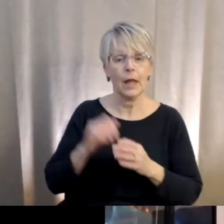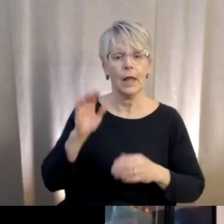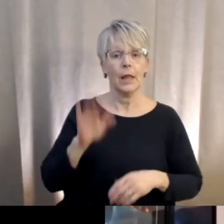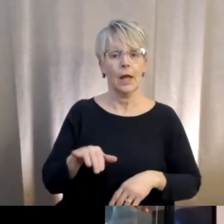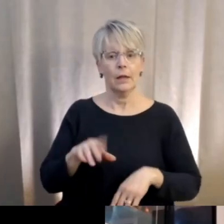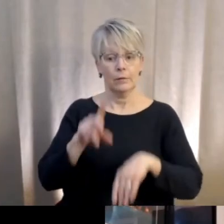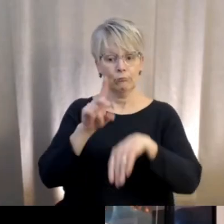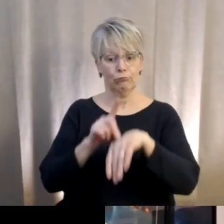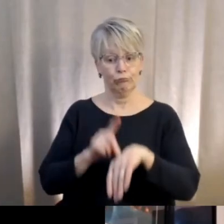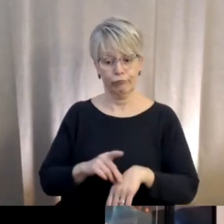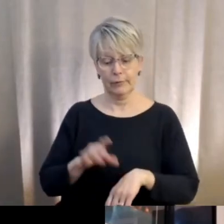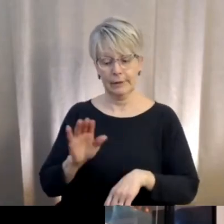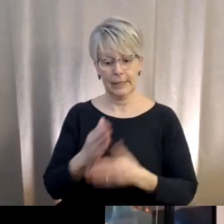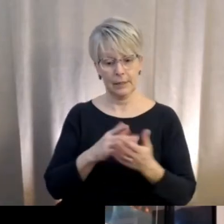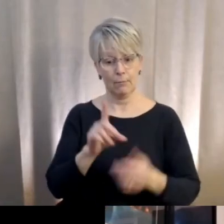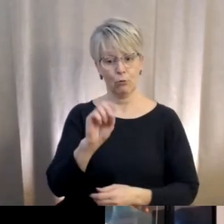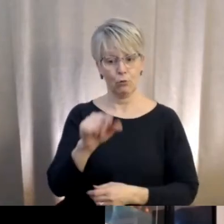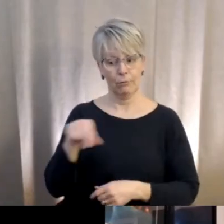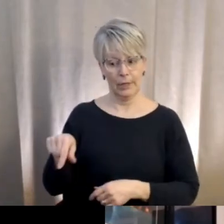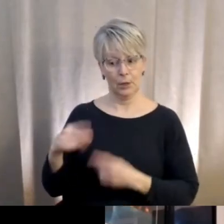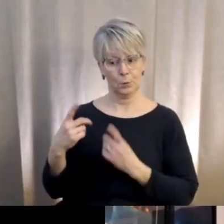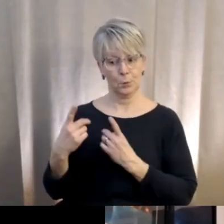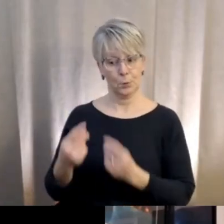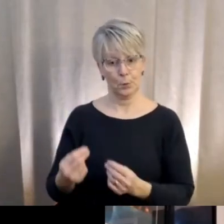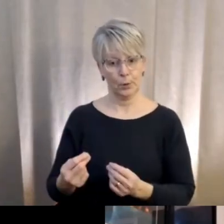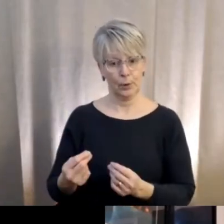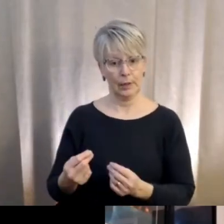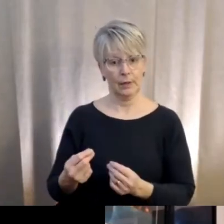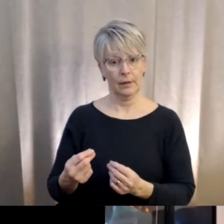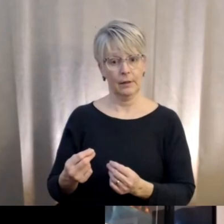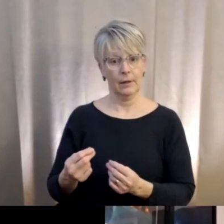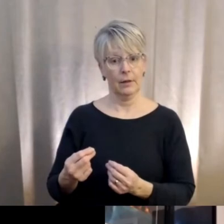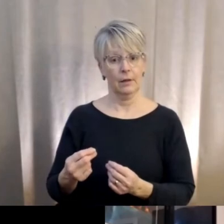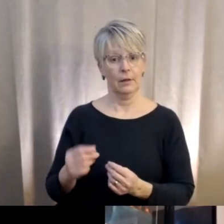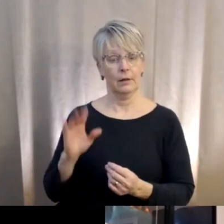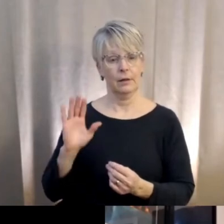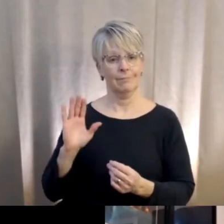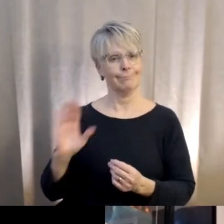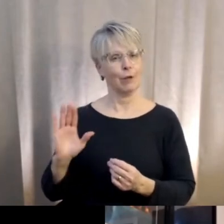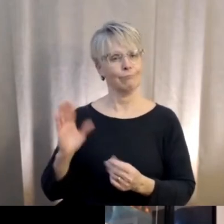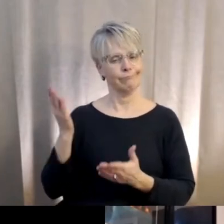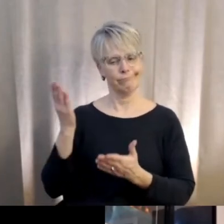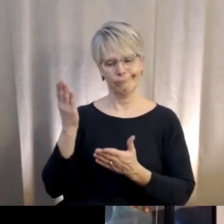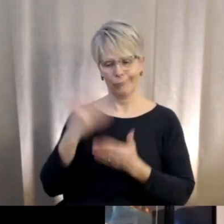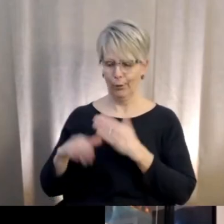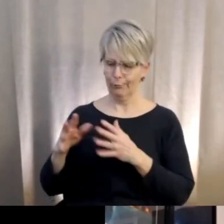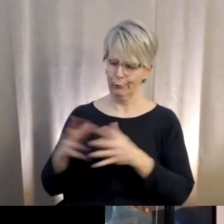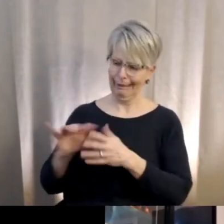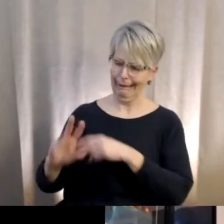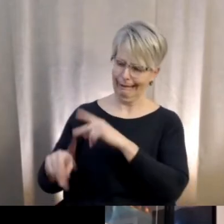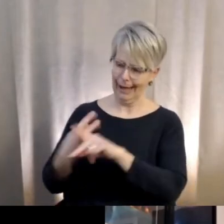some dogs do that is like their genetics allow it. So I'm thinking